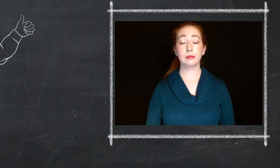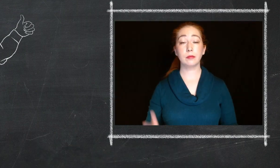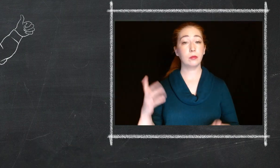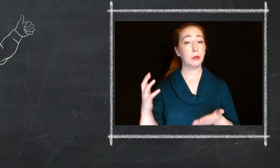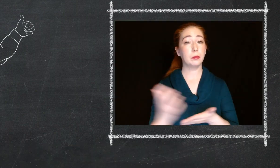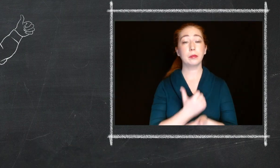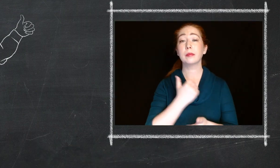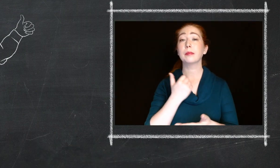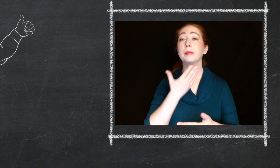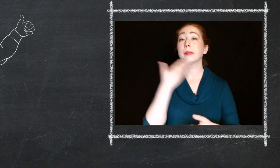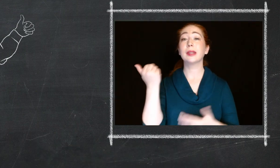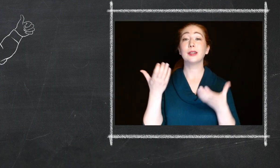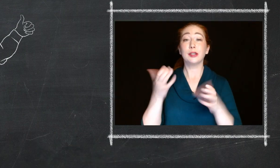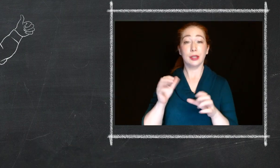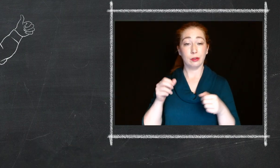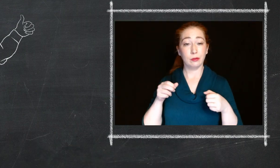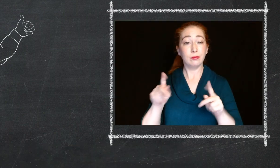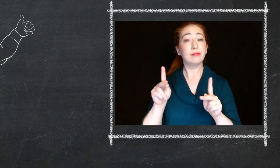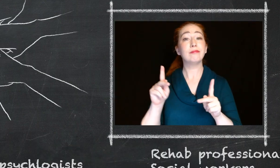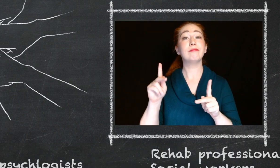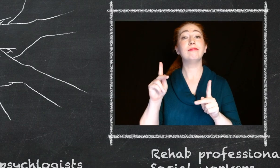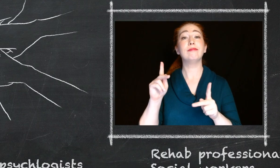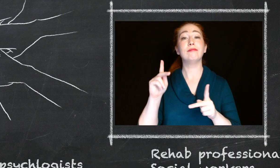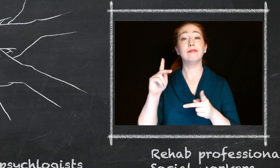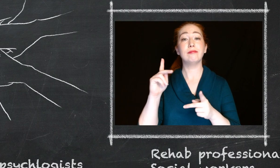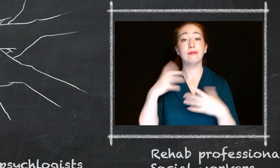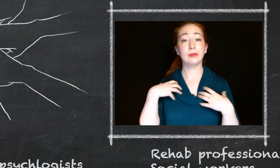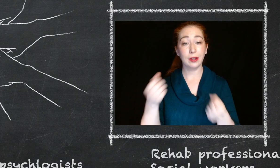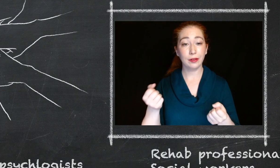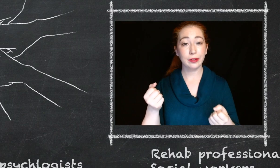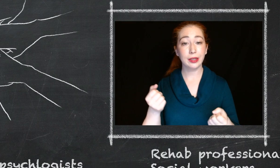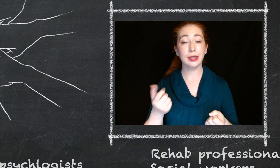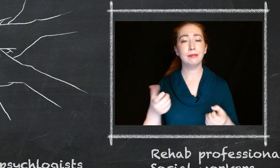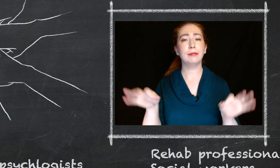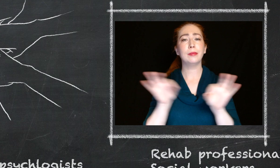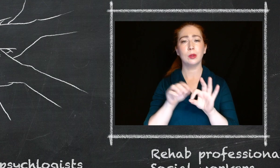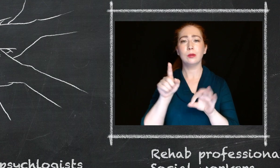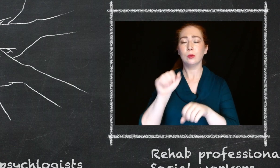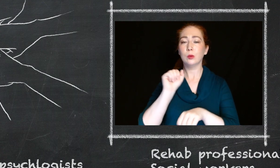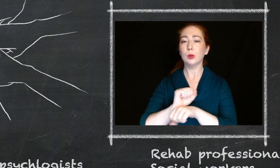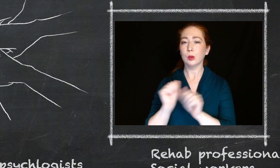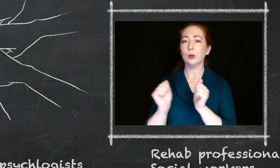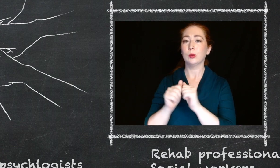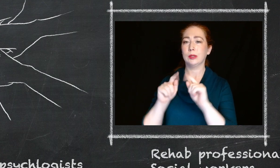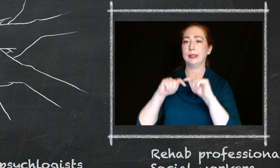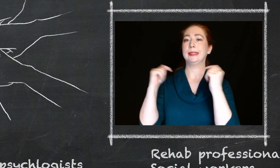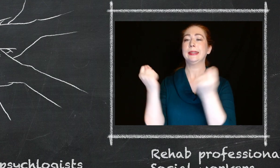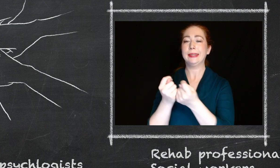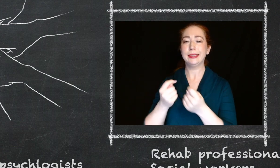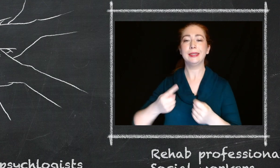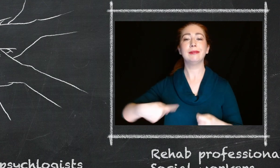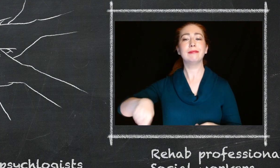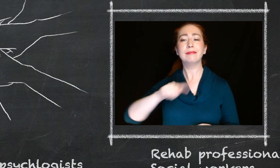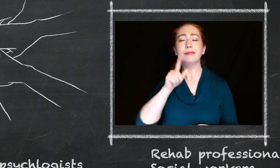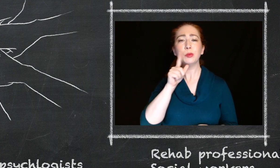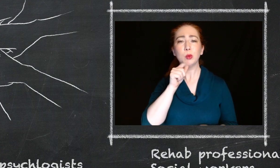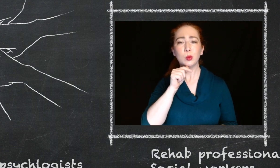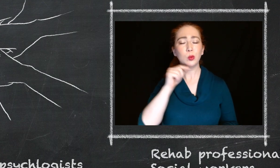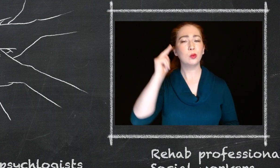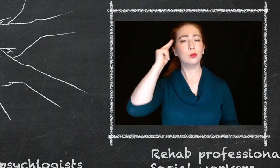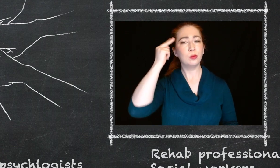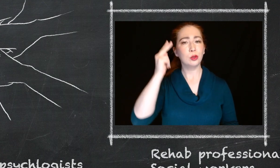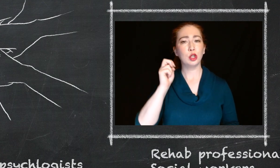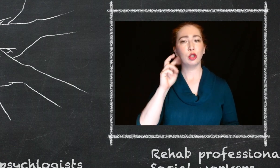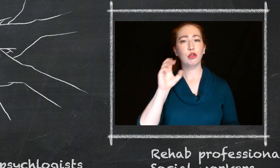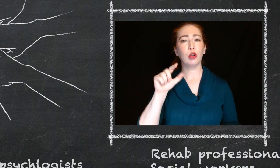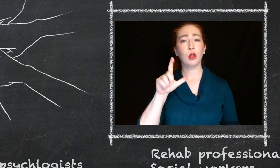To optimize recovery, it is important to work with a team of professionals, such as neurologists,